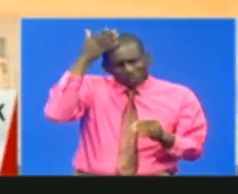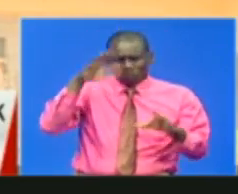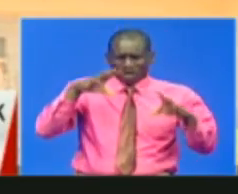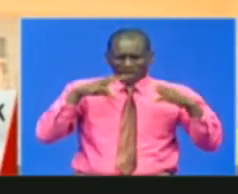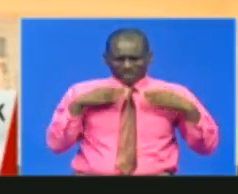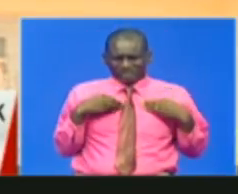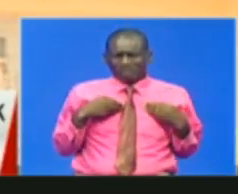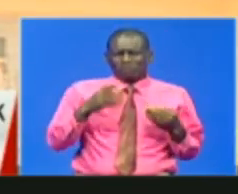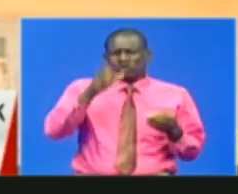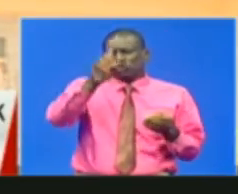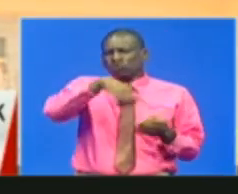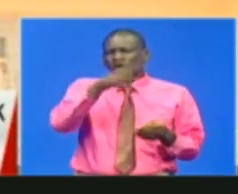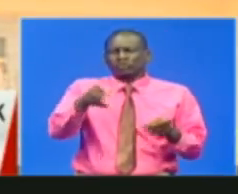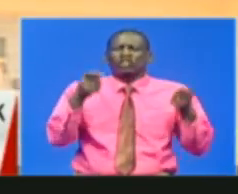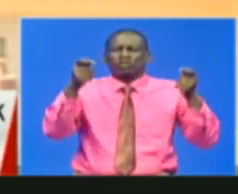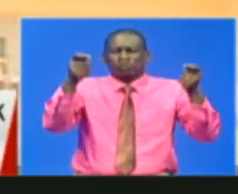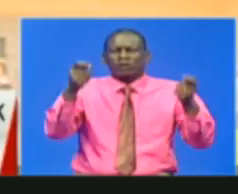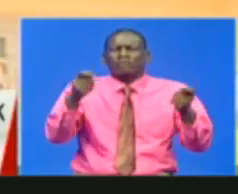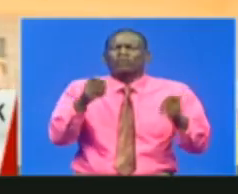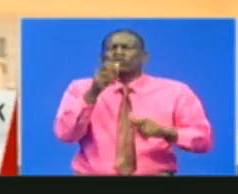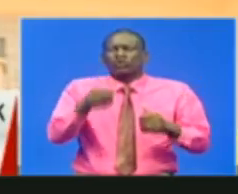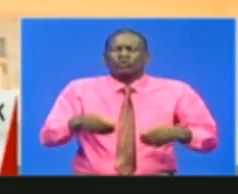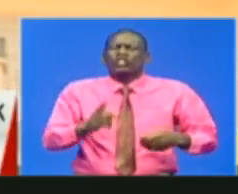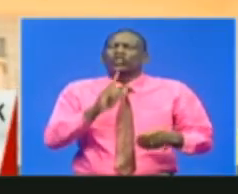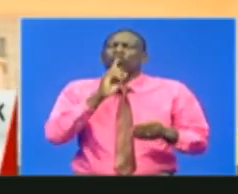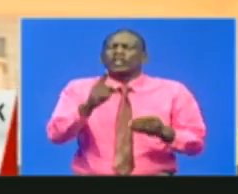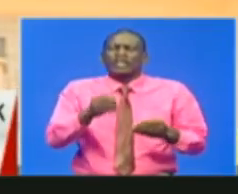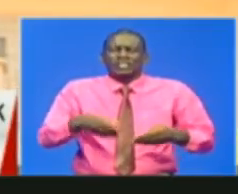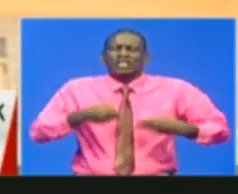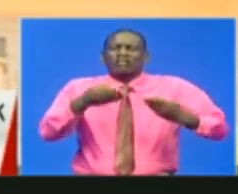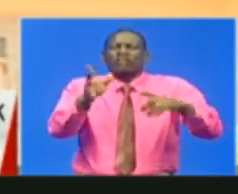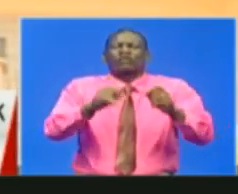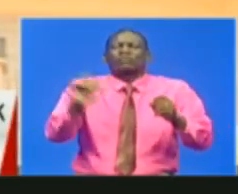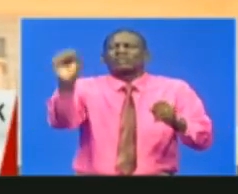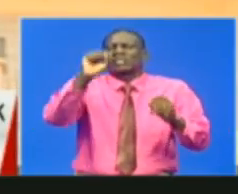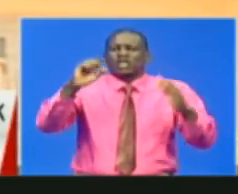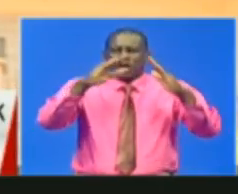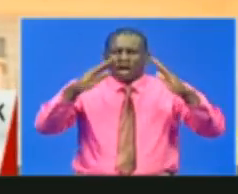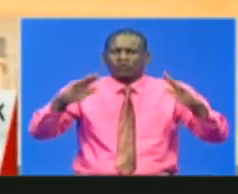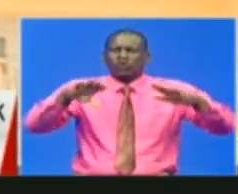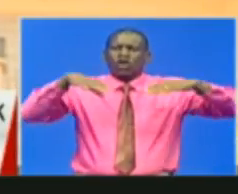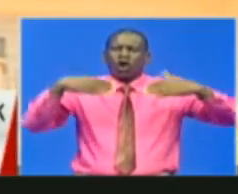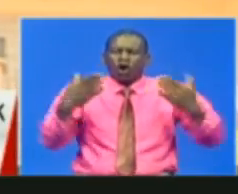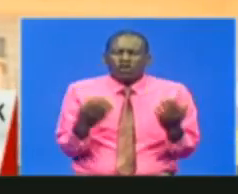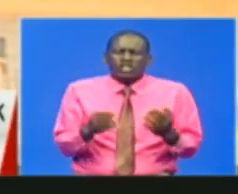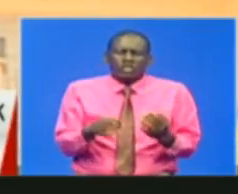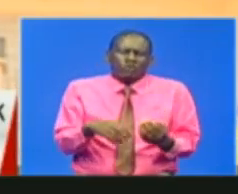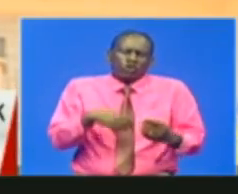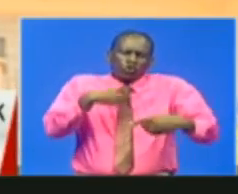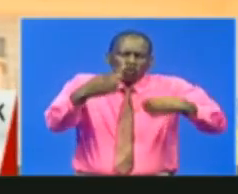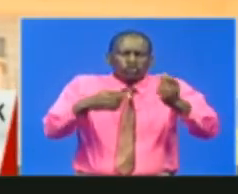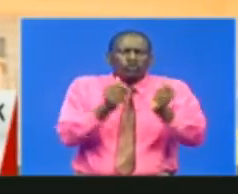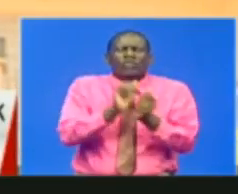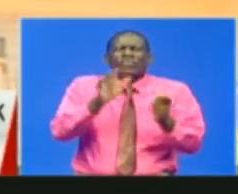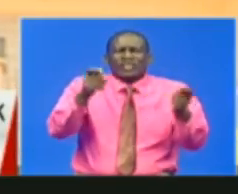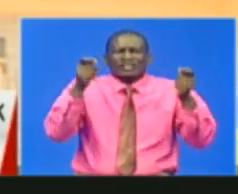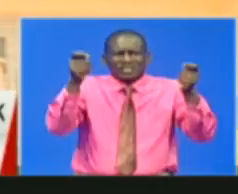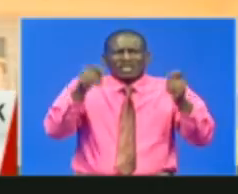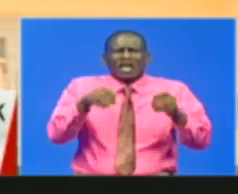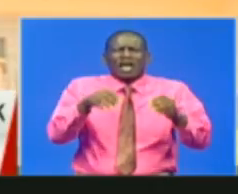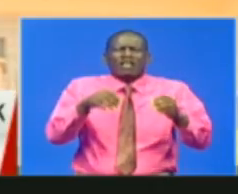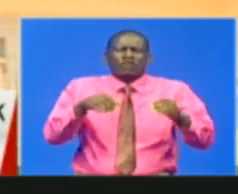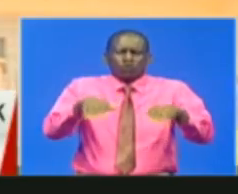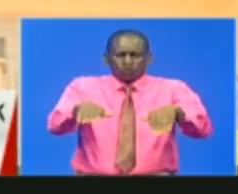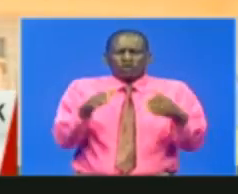that directive issued from the House on the Hill or if they will stand their ground and face the sack.